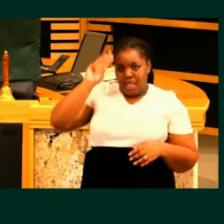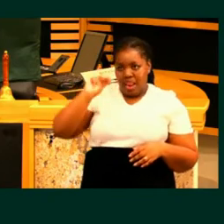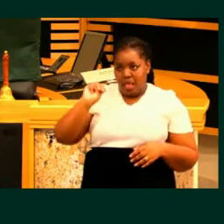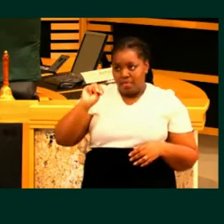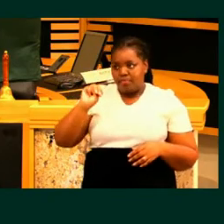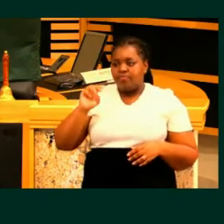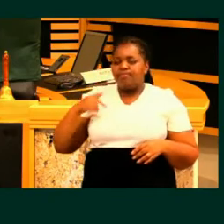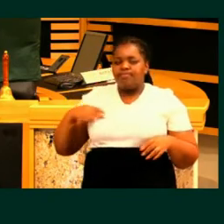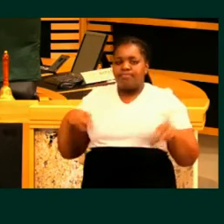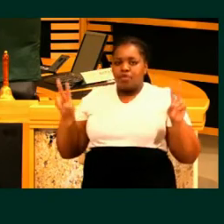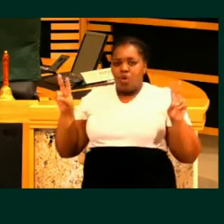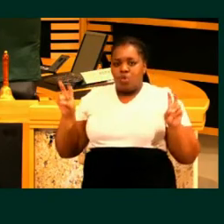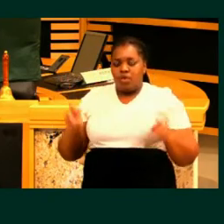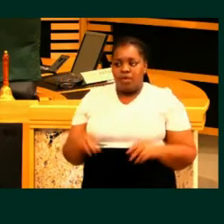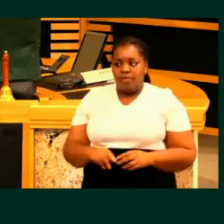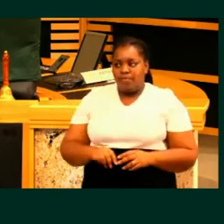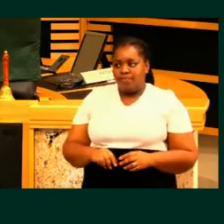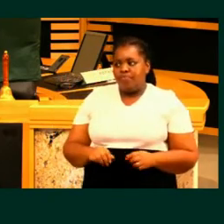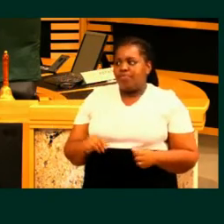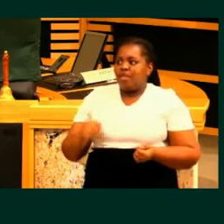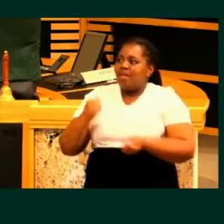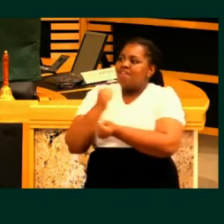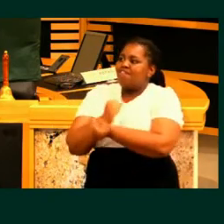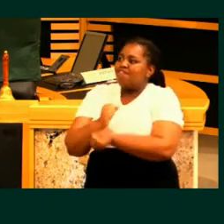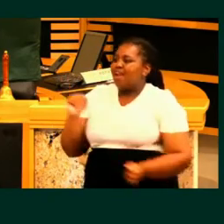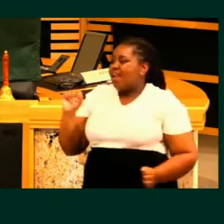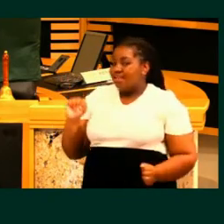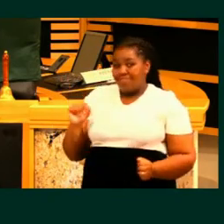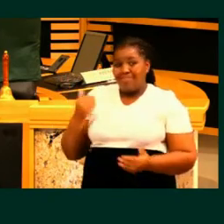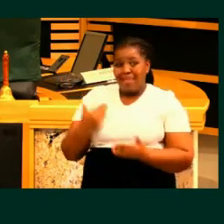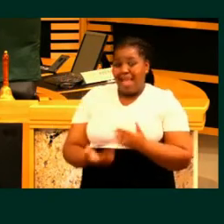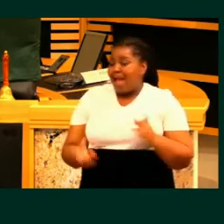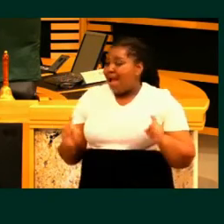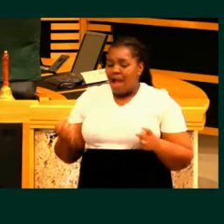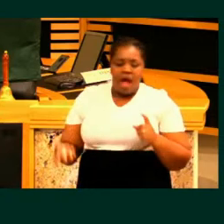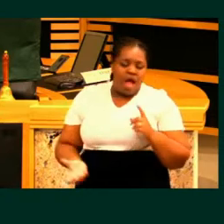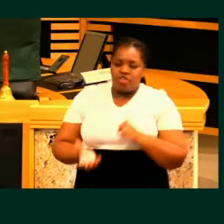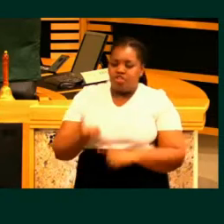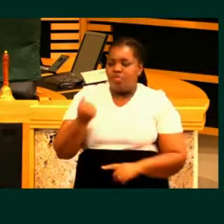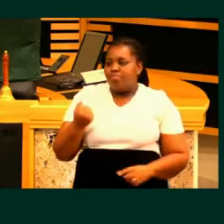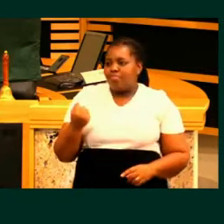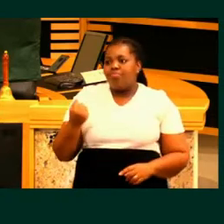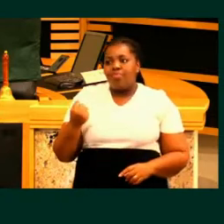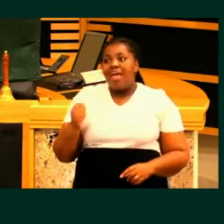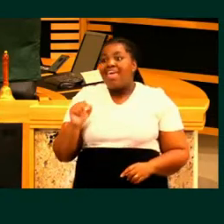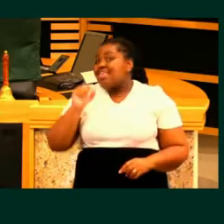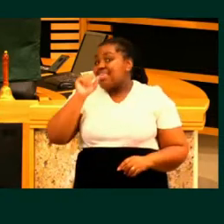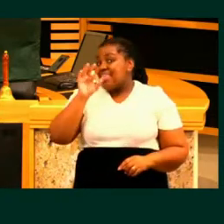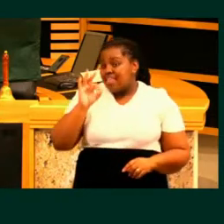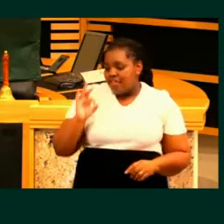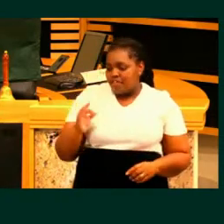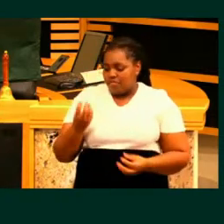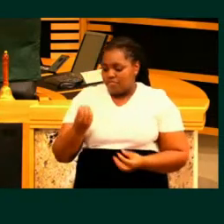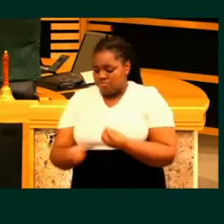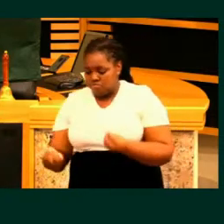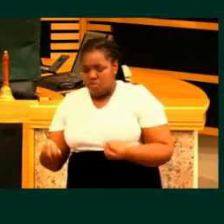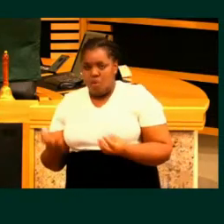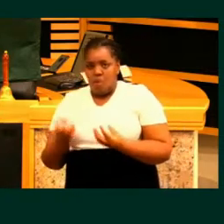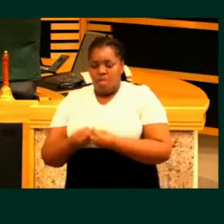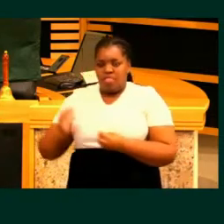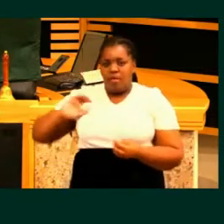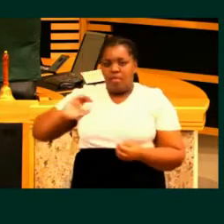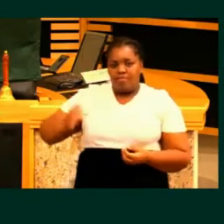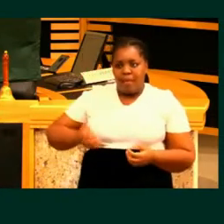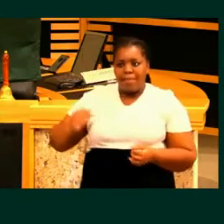I quote Freedom cannot be achieved unless women and and children have been emancipated from all